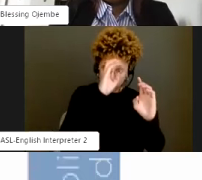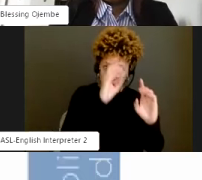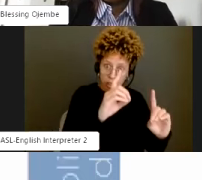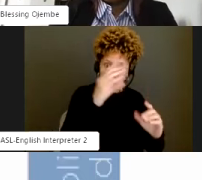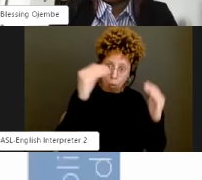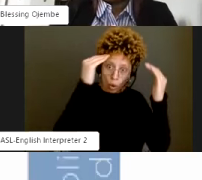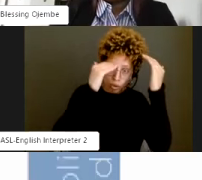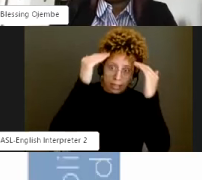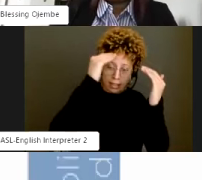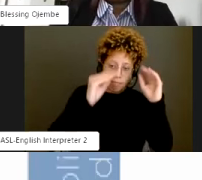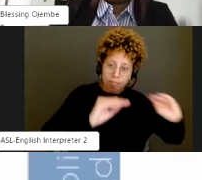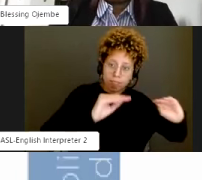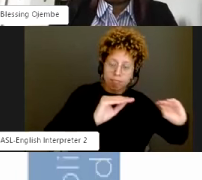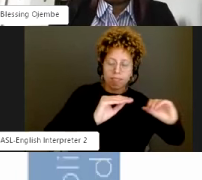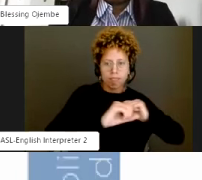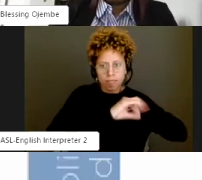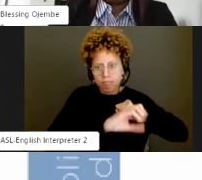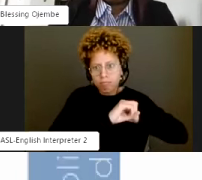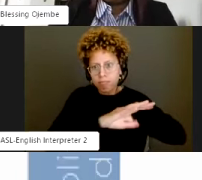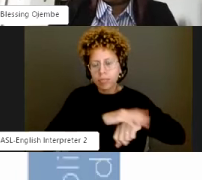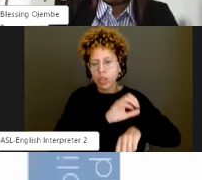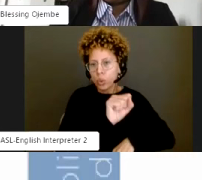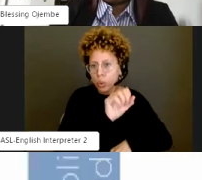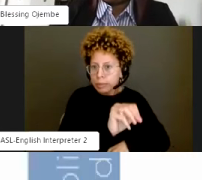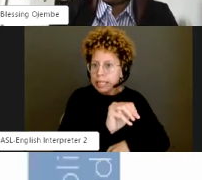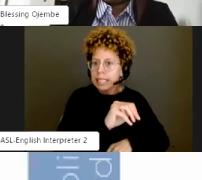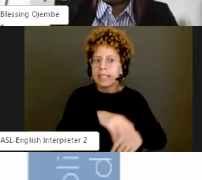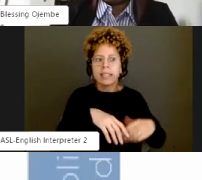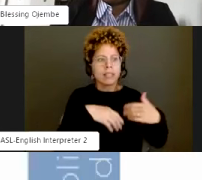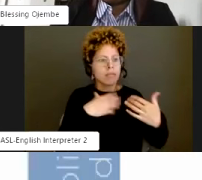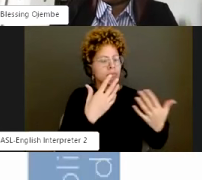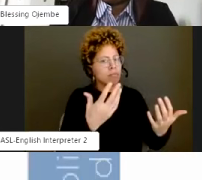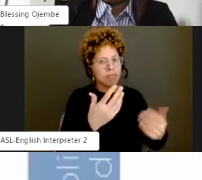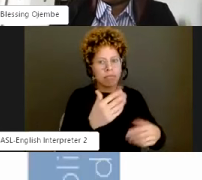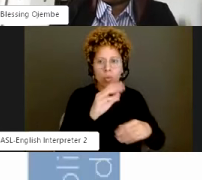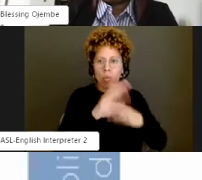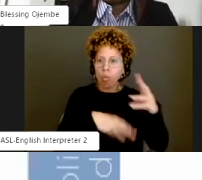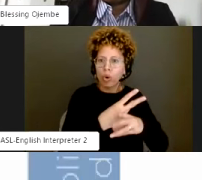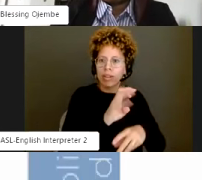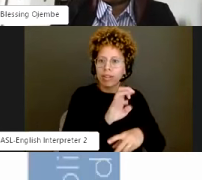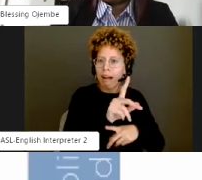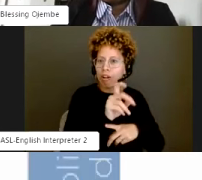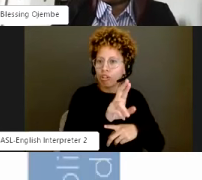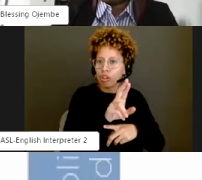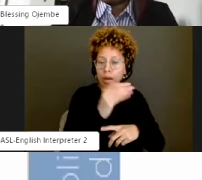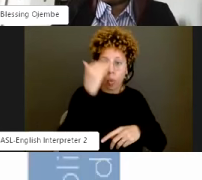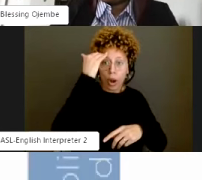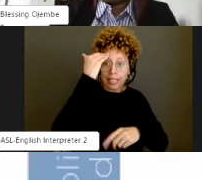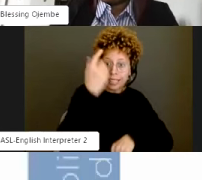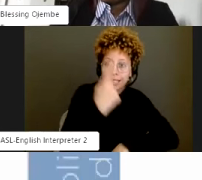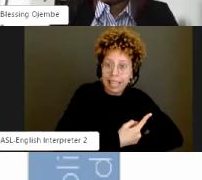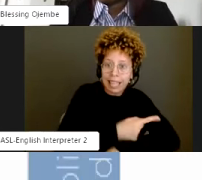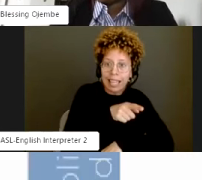We do much promotion on social media, World Elder Abuse Awareness Day, is coming up in June, so we're planning around